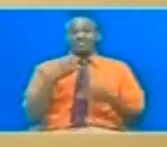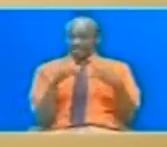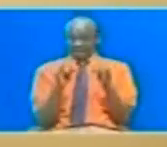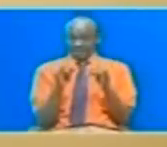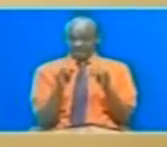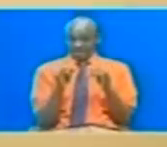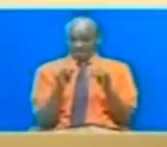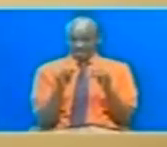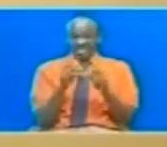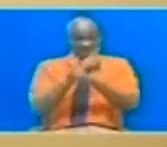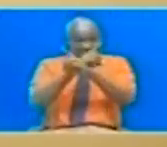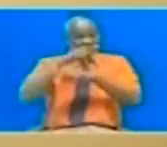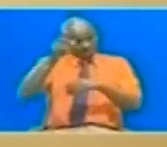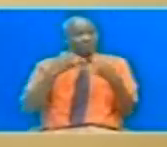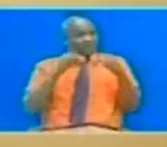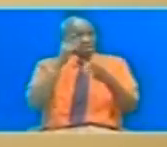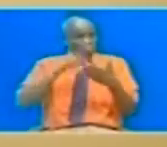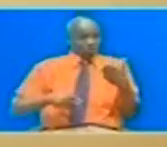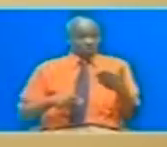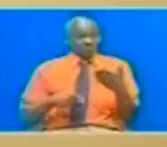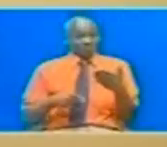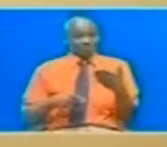by the defense